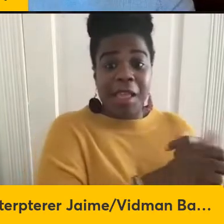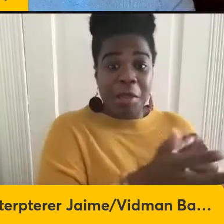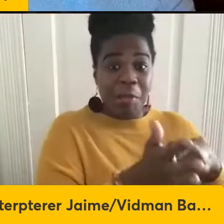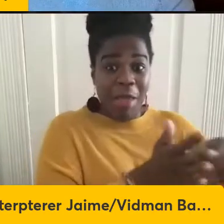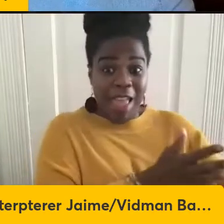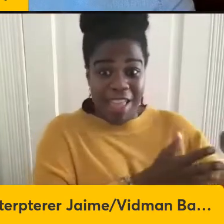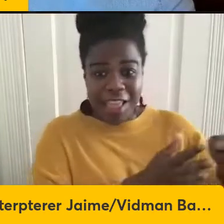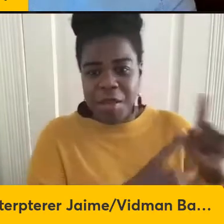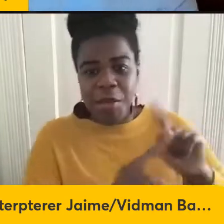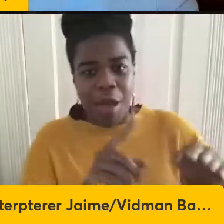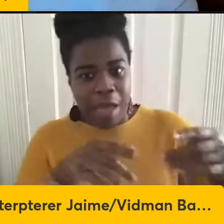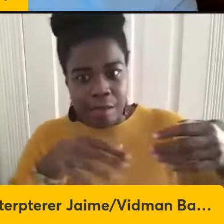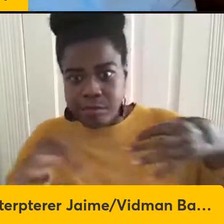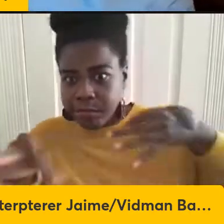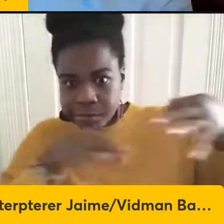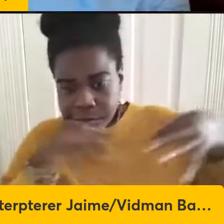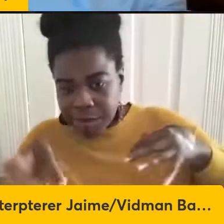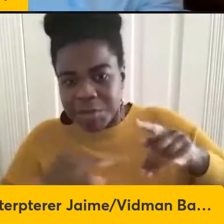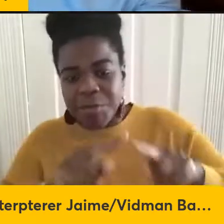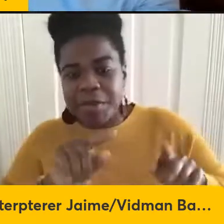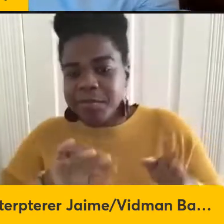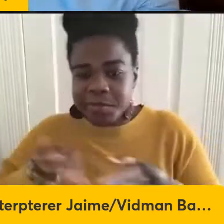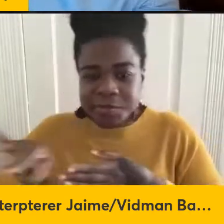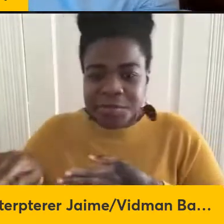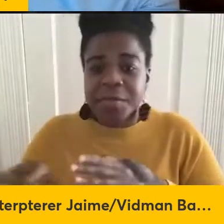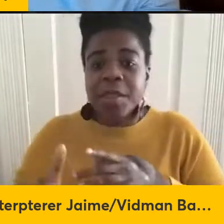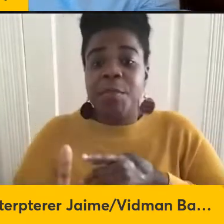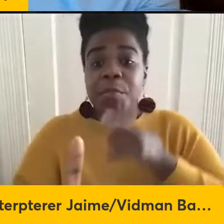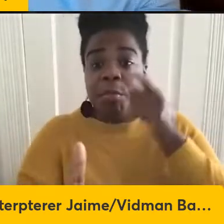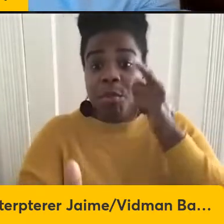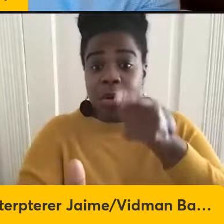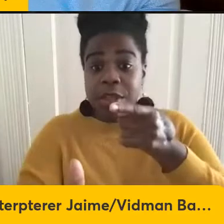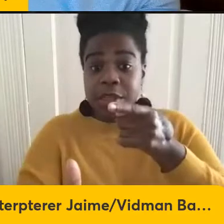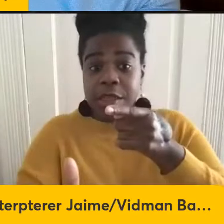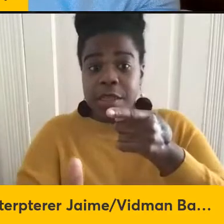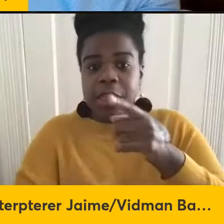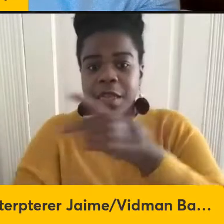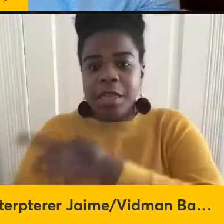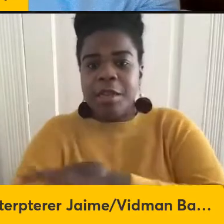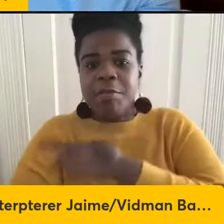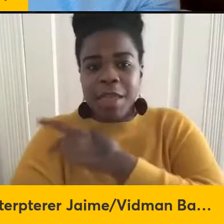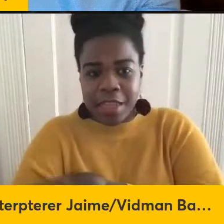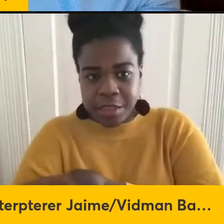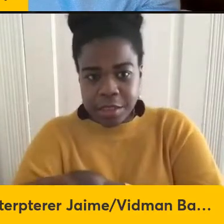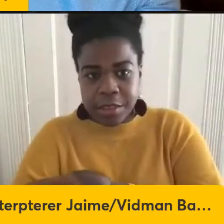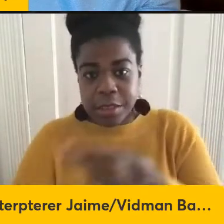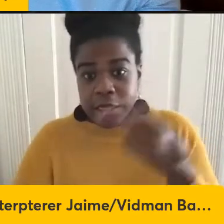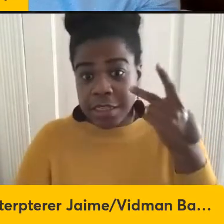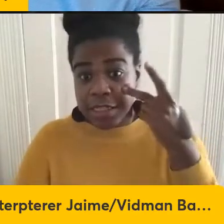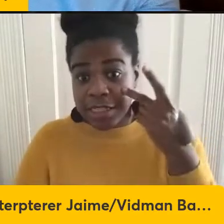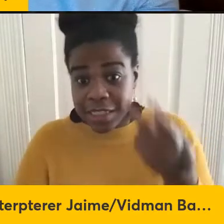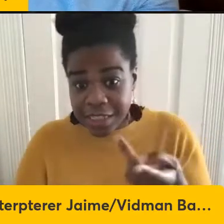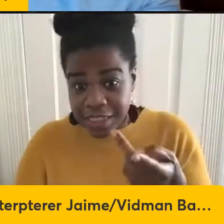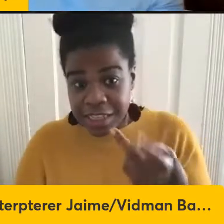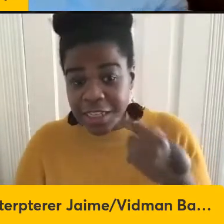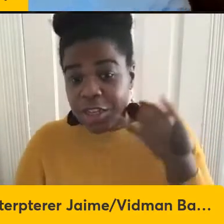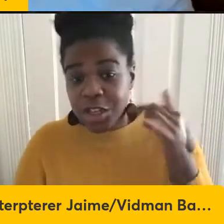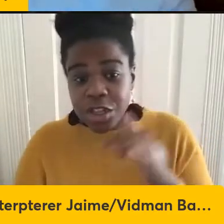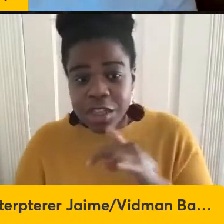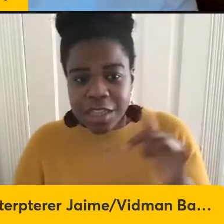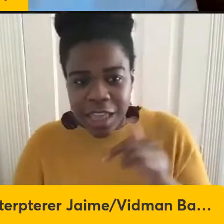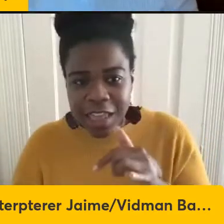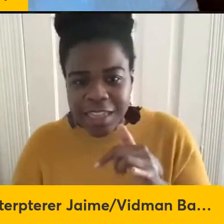and on about. But the point that, you know, patients are largely seen as these